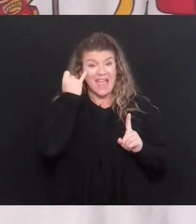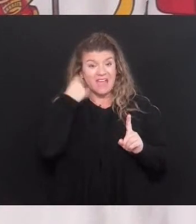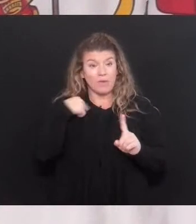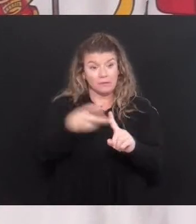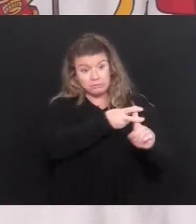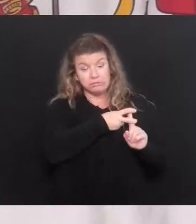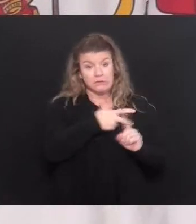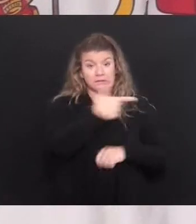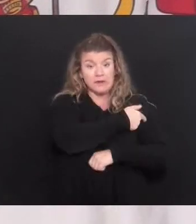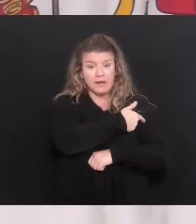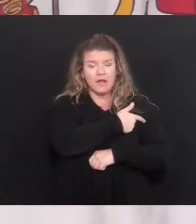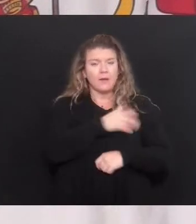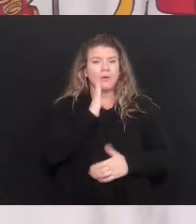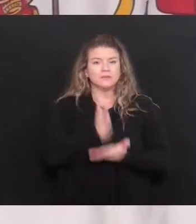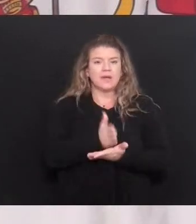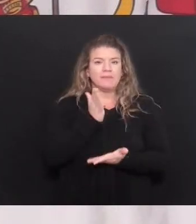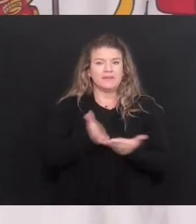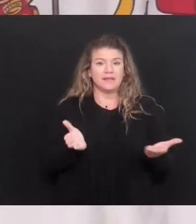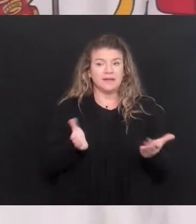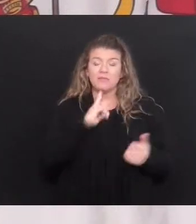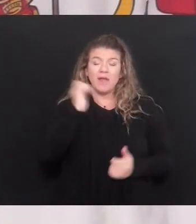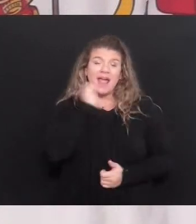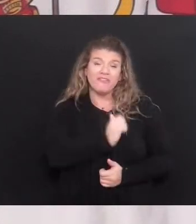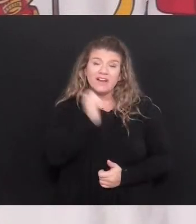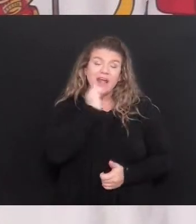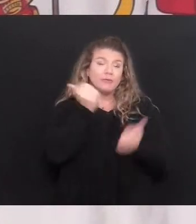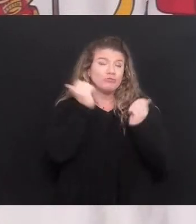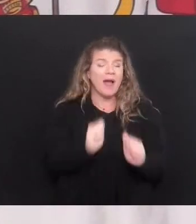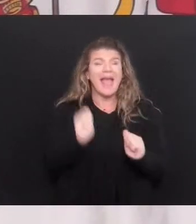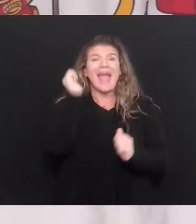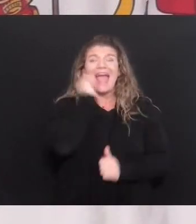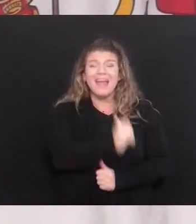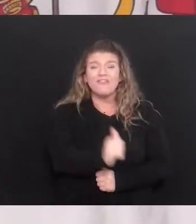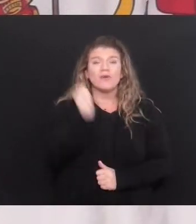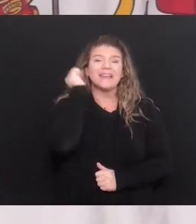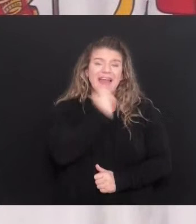thing. Every day we try. Every single day we try.